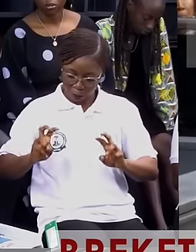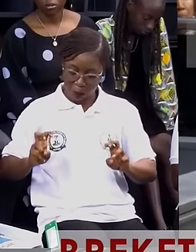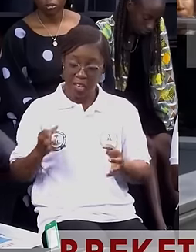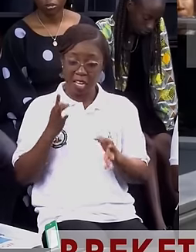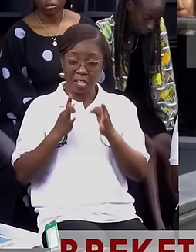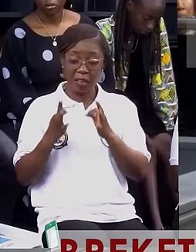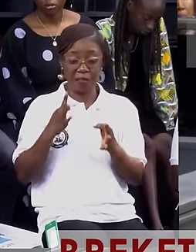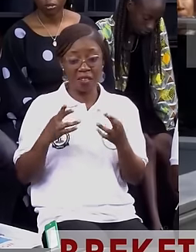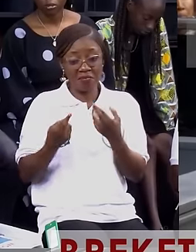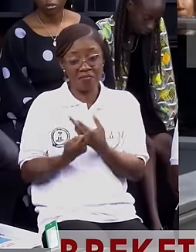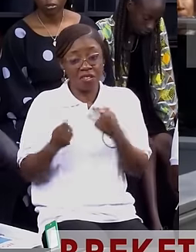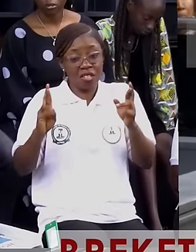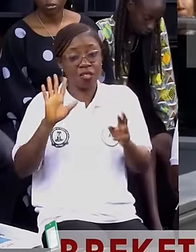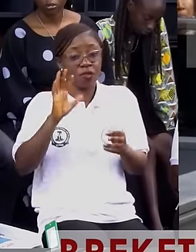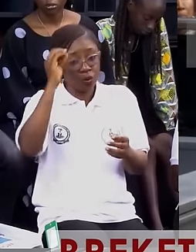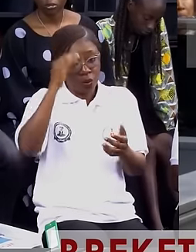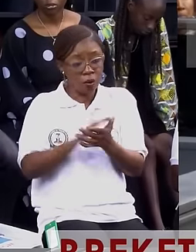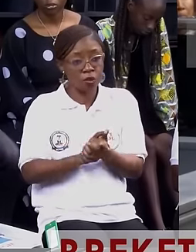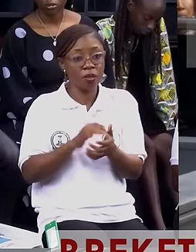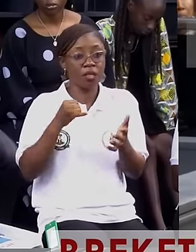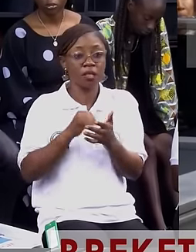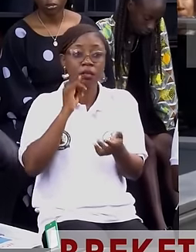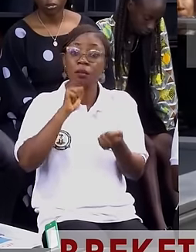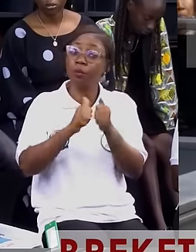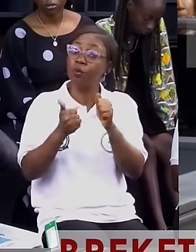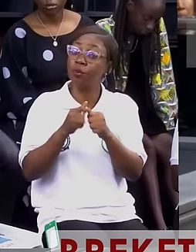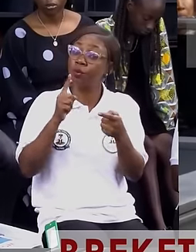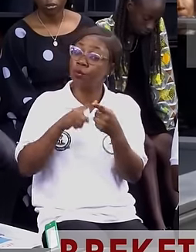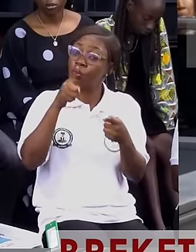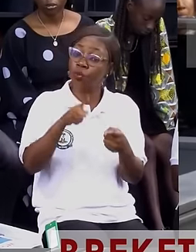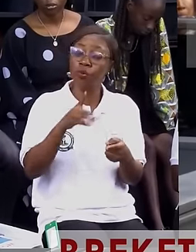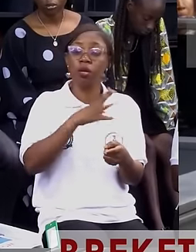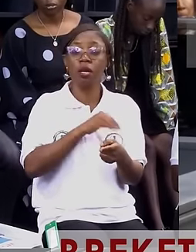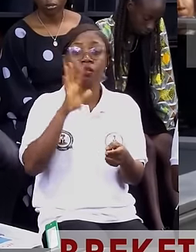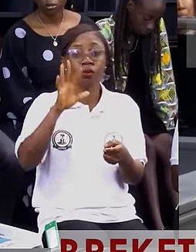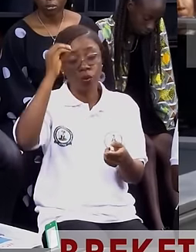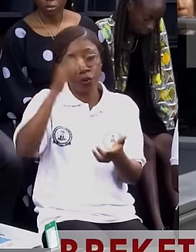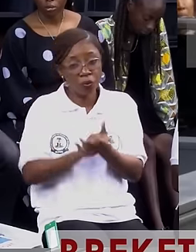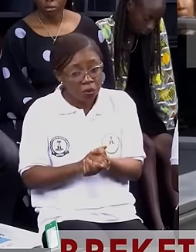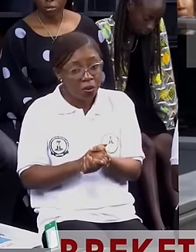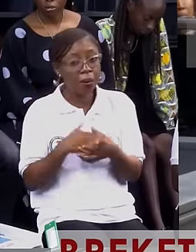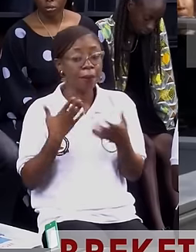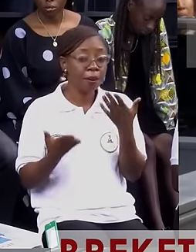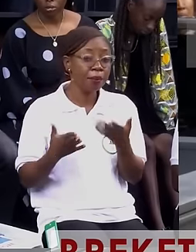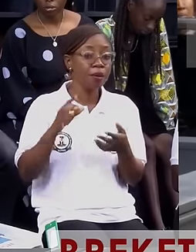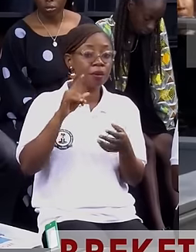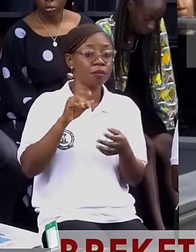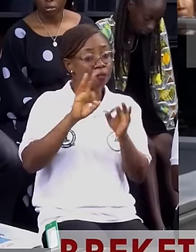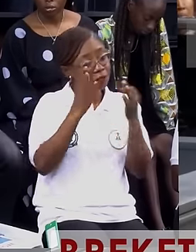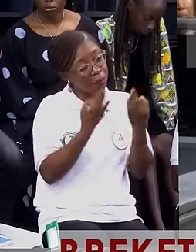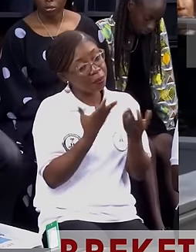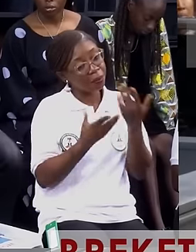quick release your husband now, no problem to you and your husband. Because the family feel talk, say, your husband give